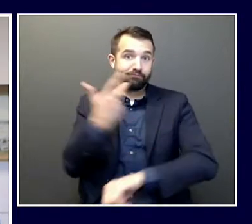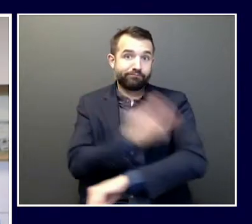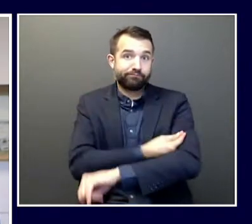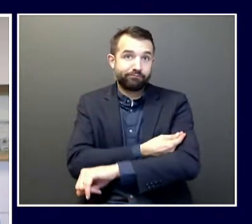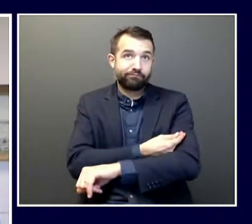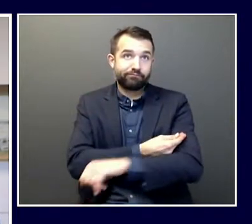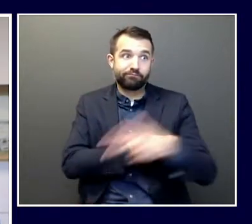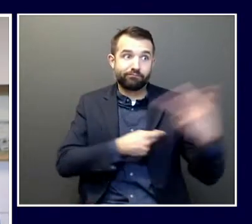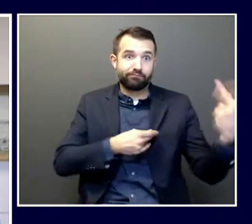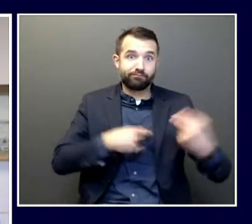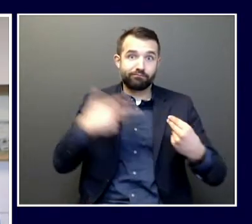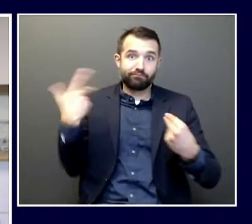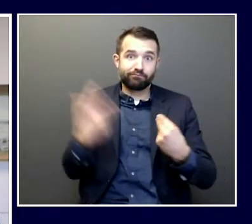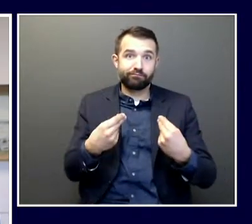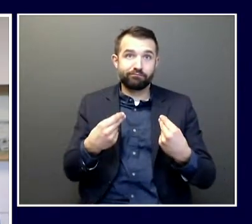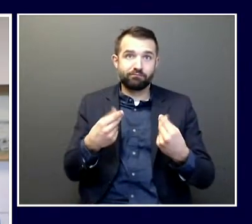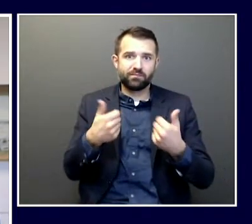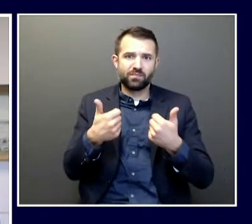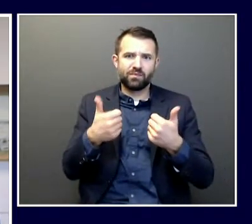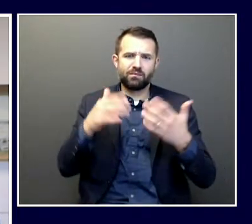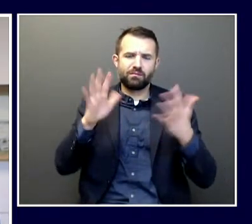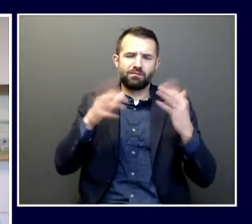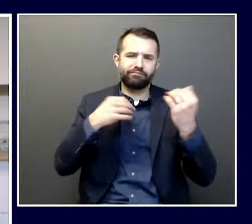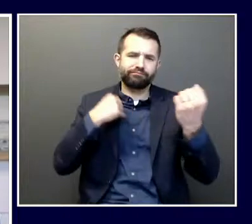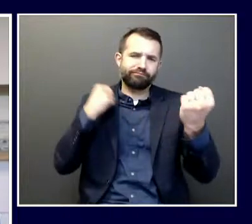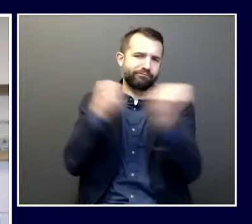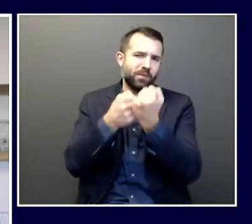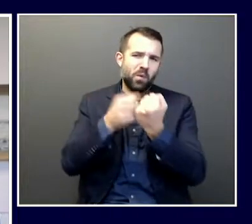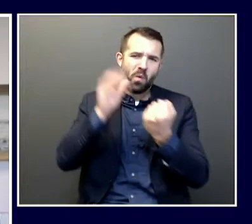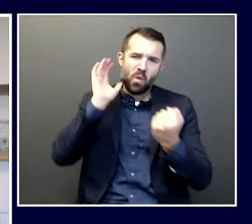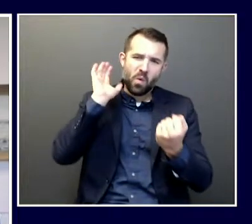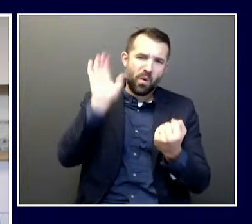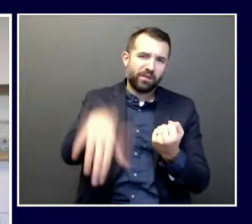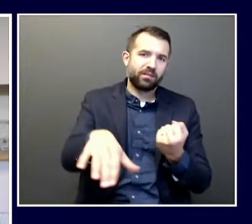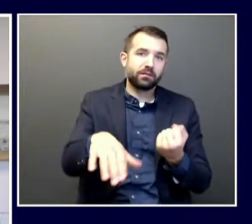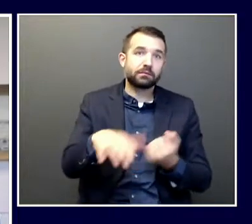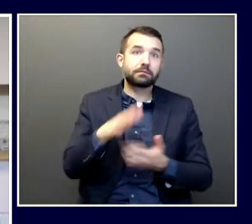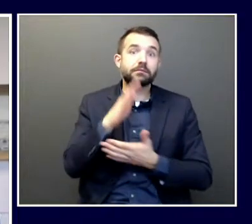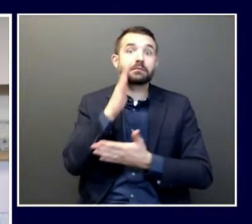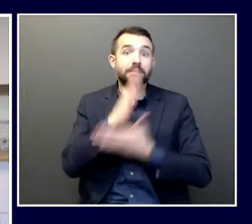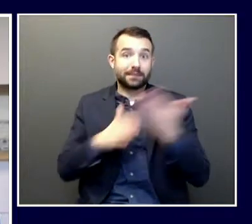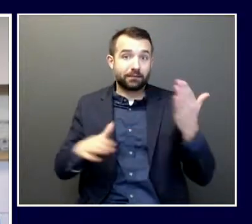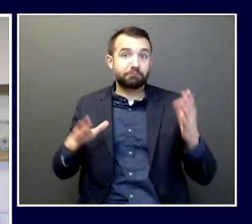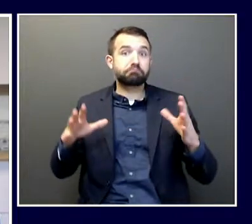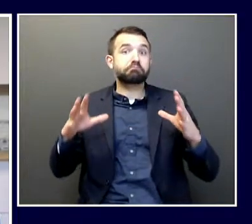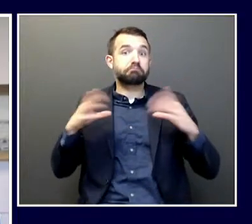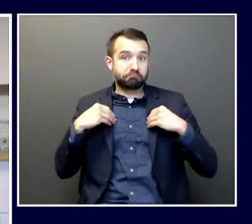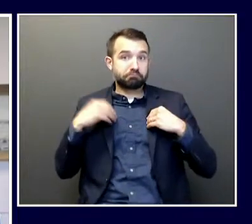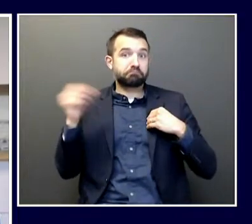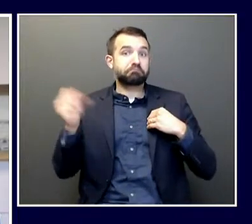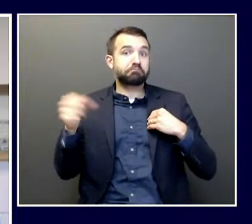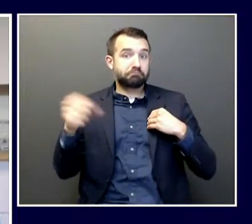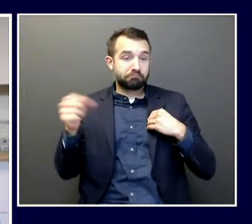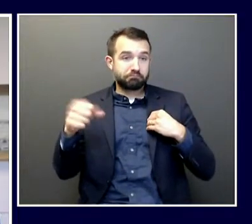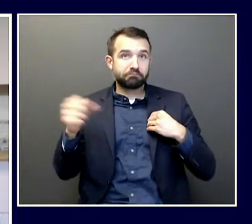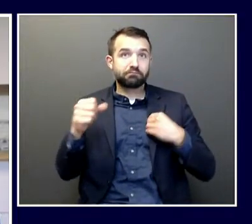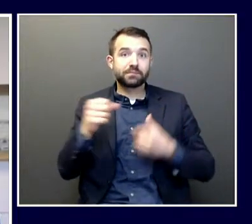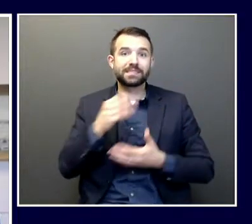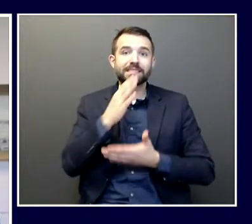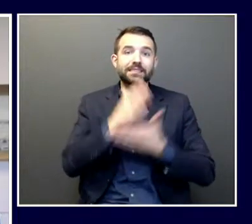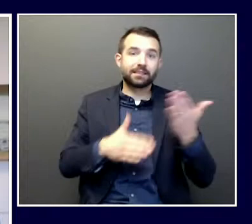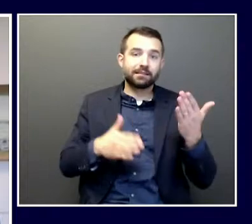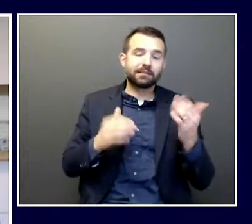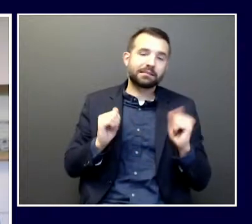the adolescent vaccine, we'll support that too. Different providers are taking a different tack. Some, working with their local schools, have